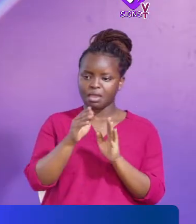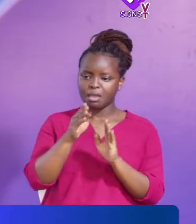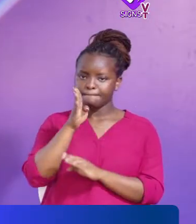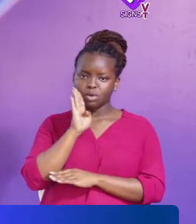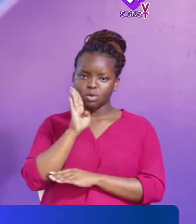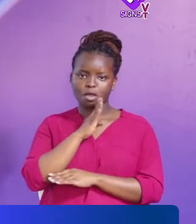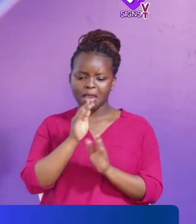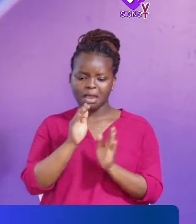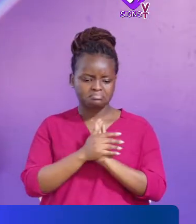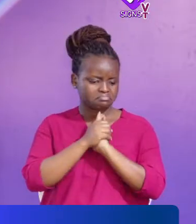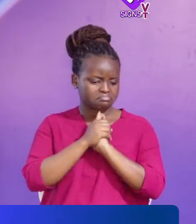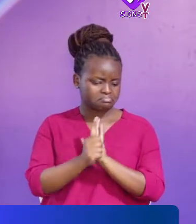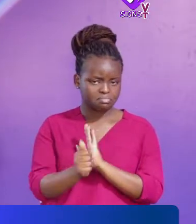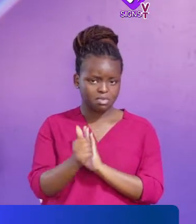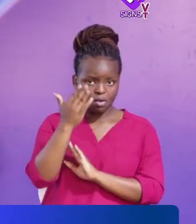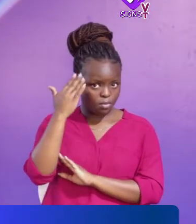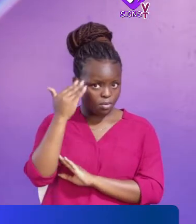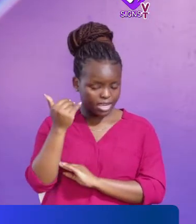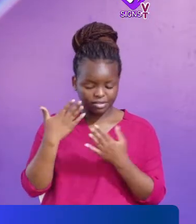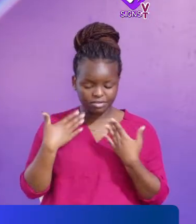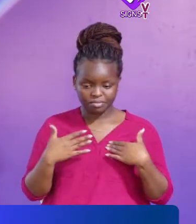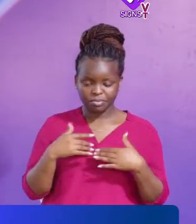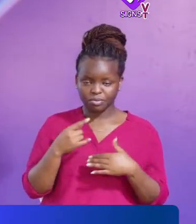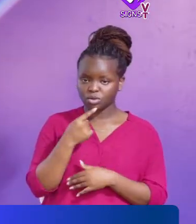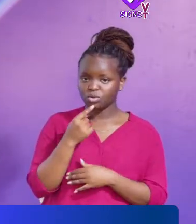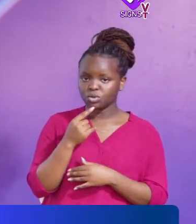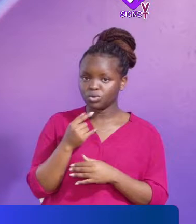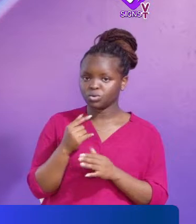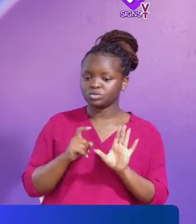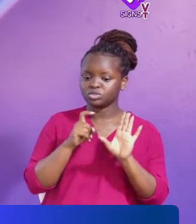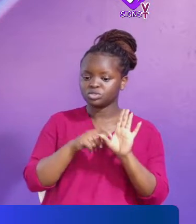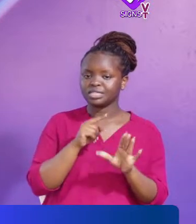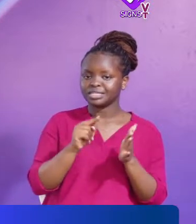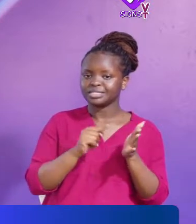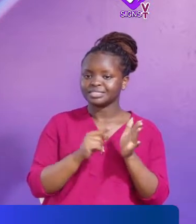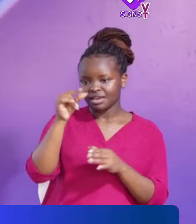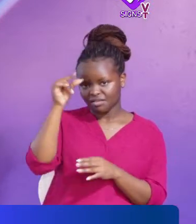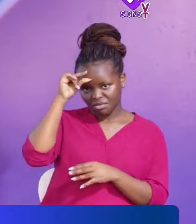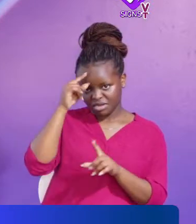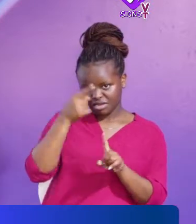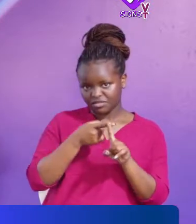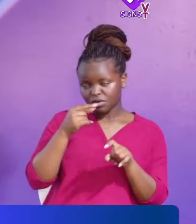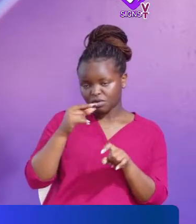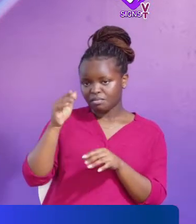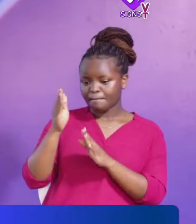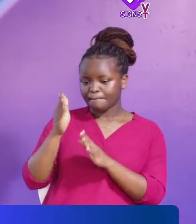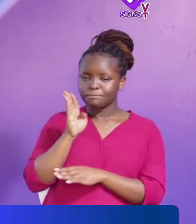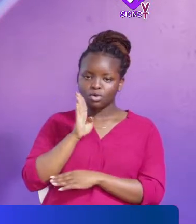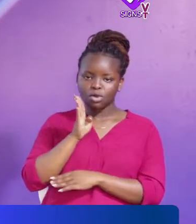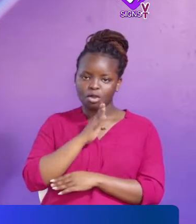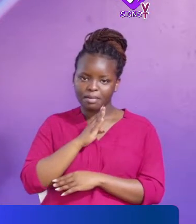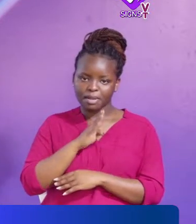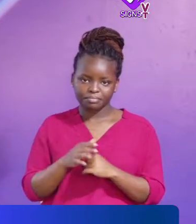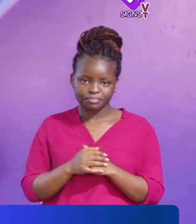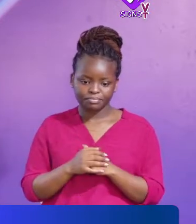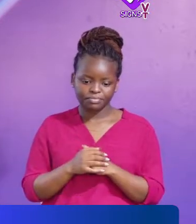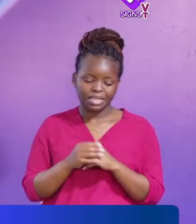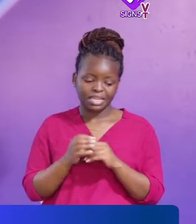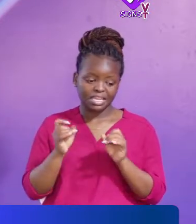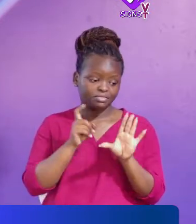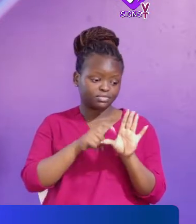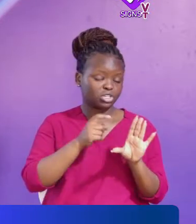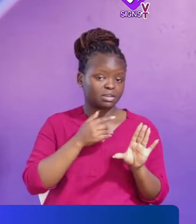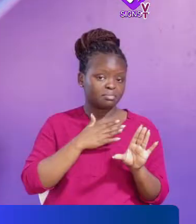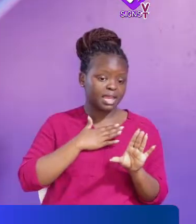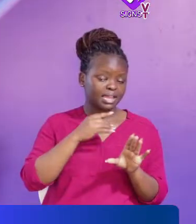well because of the people who have joined his government from Bungoma. So the president was simply trying to say, if you don't join my government,